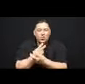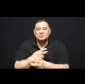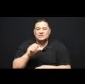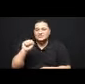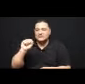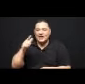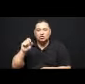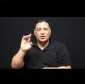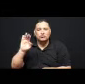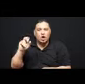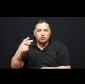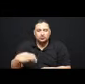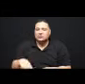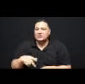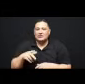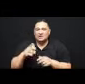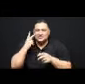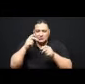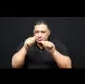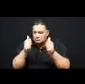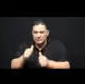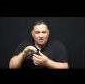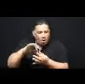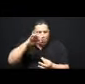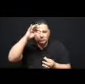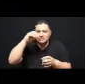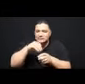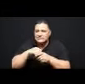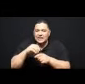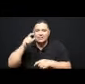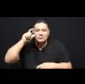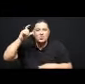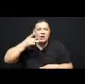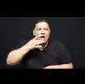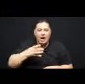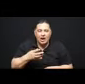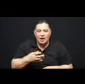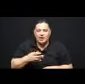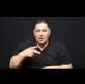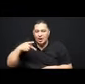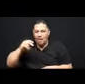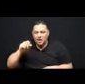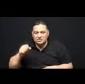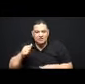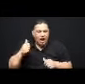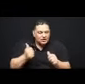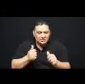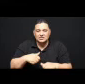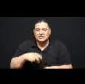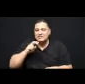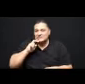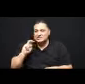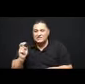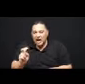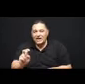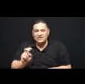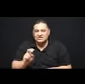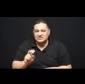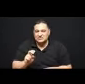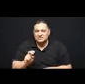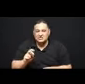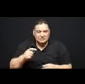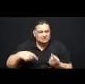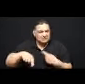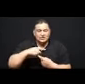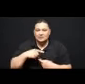in the moonlight, hawks hunting, snakes sidewinding. You're as relevant to Nevada as the clouds